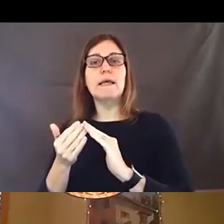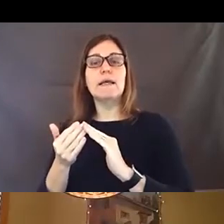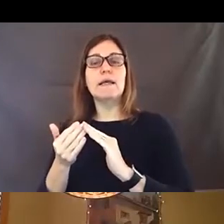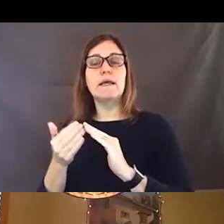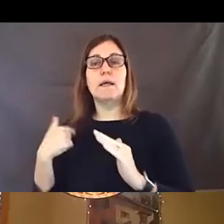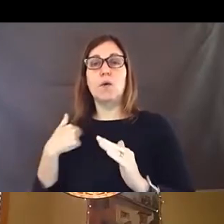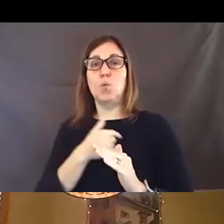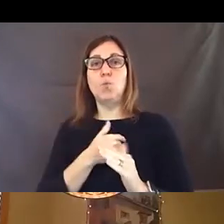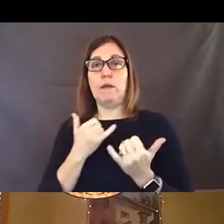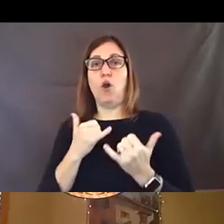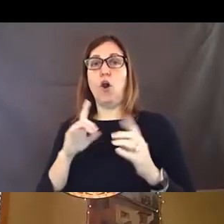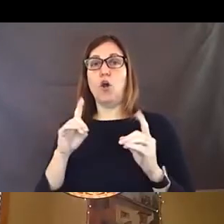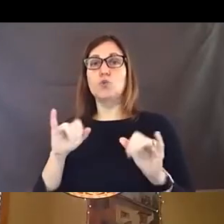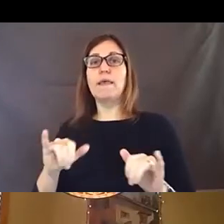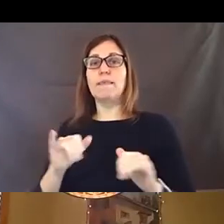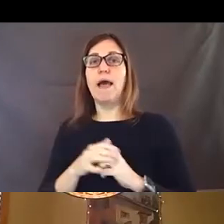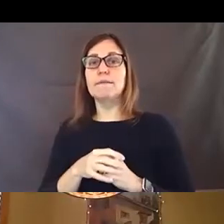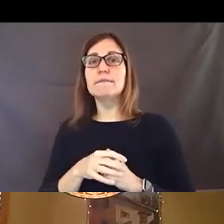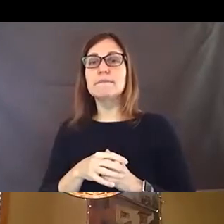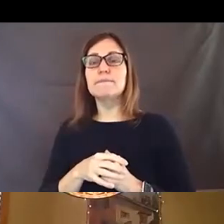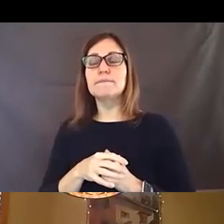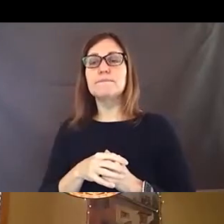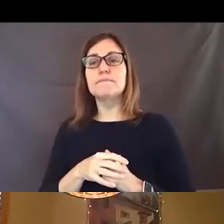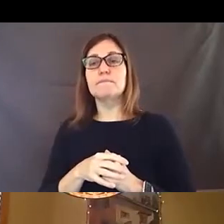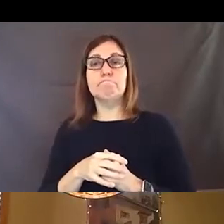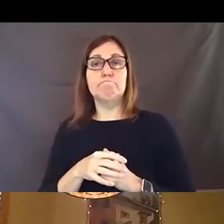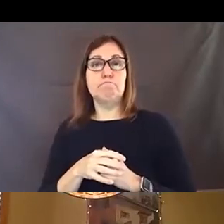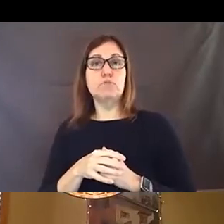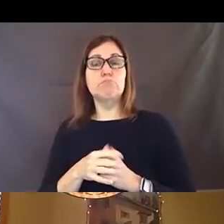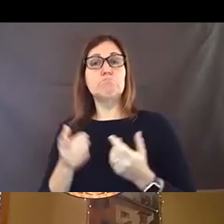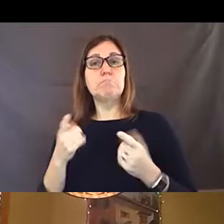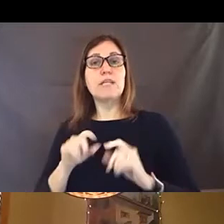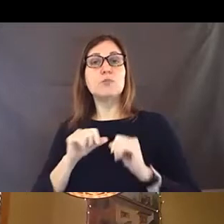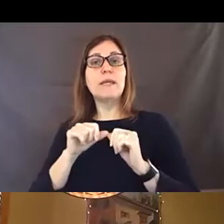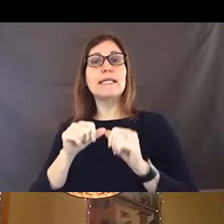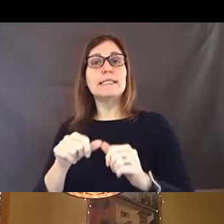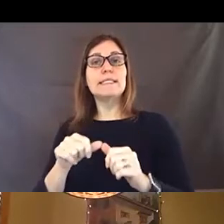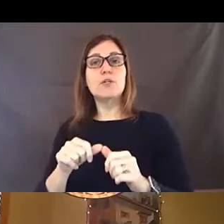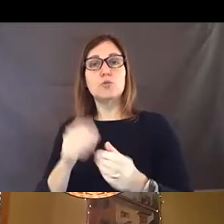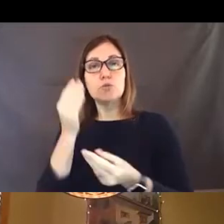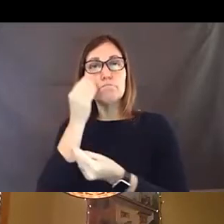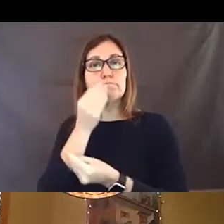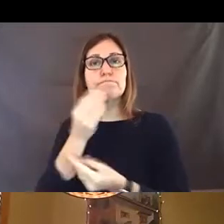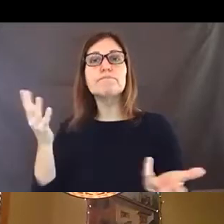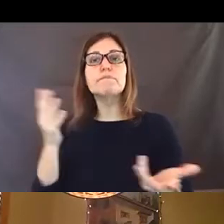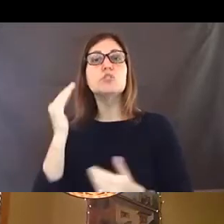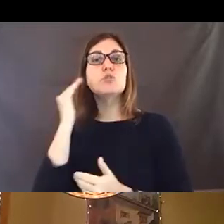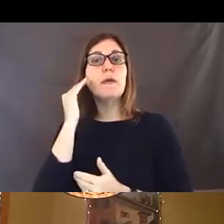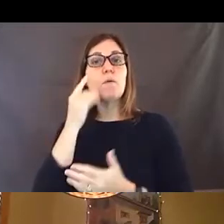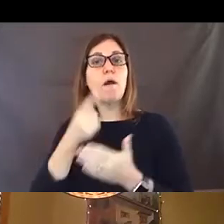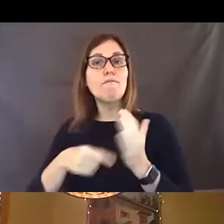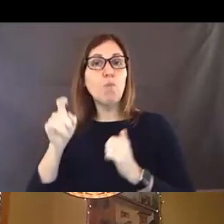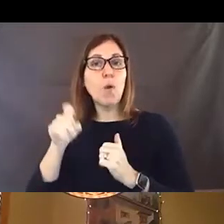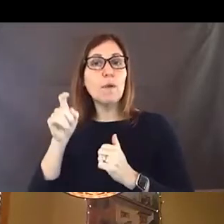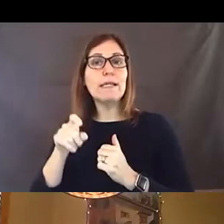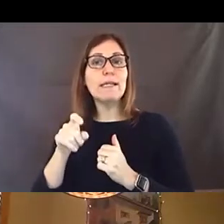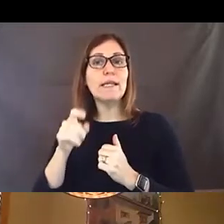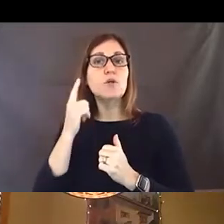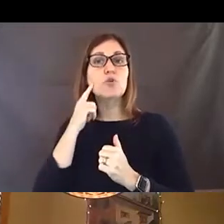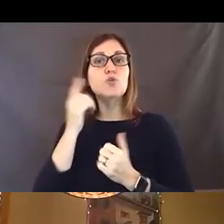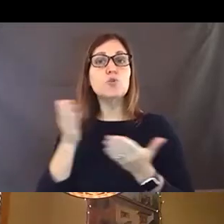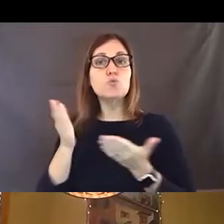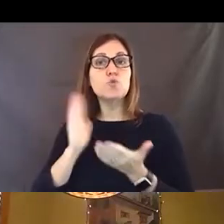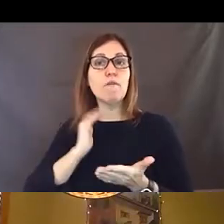that. And so as we continue to make you aware of what we need in order to serve our